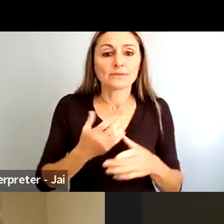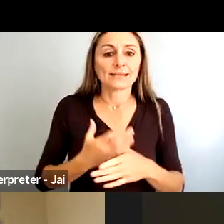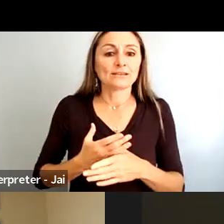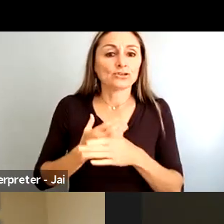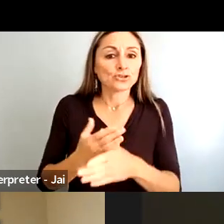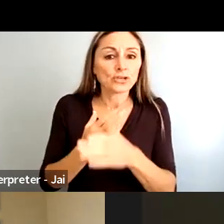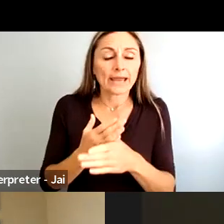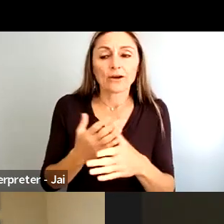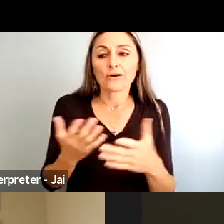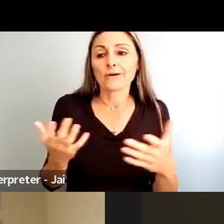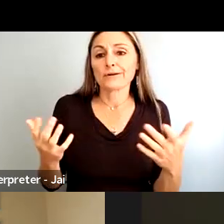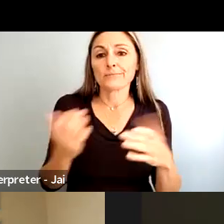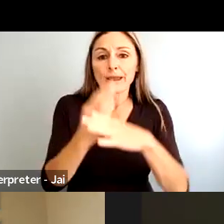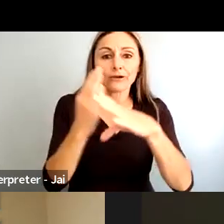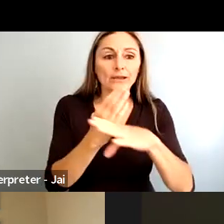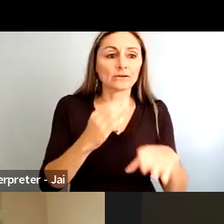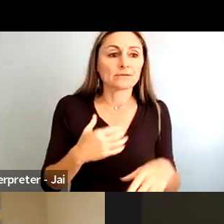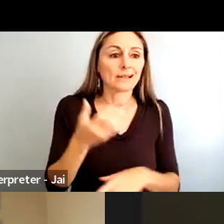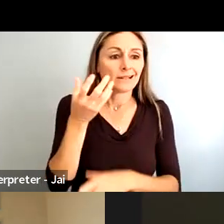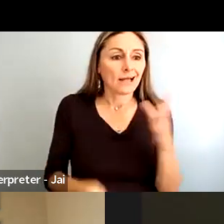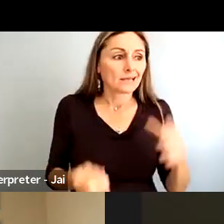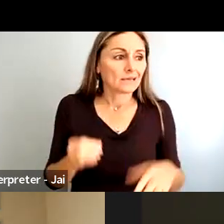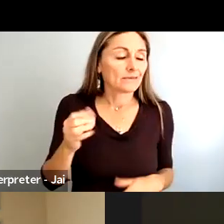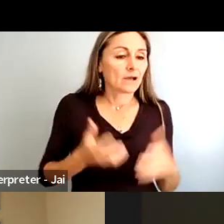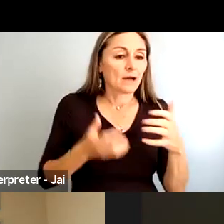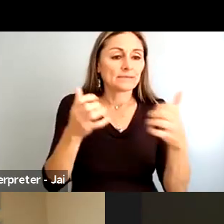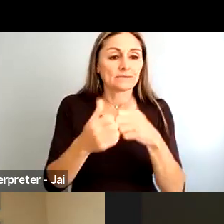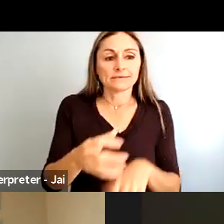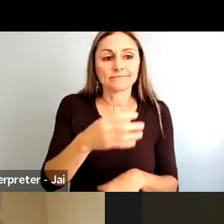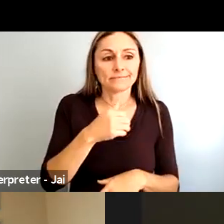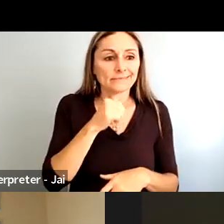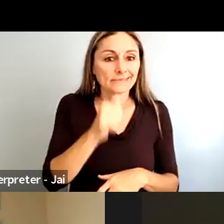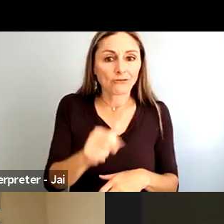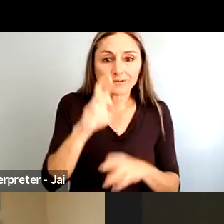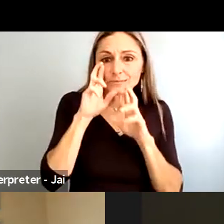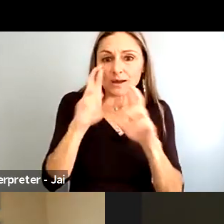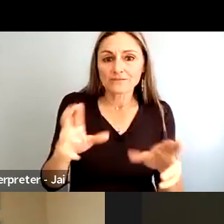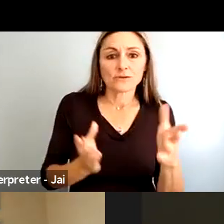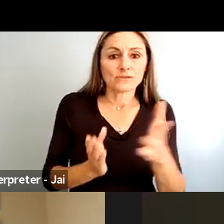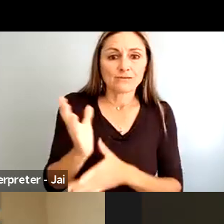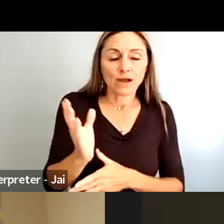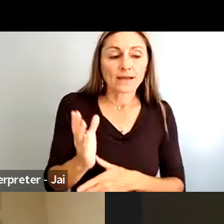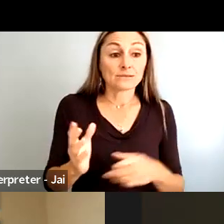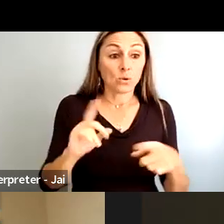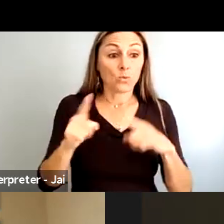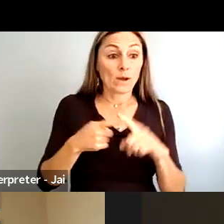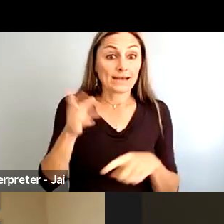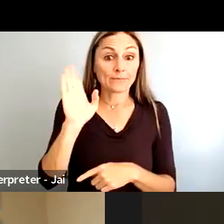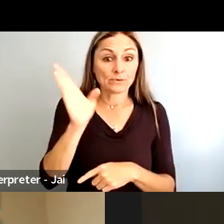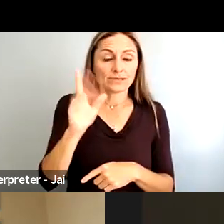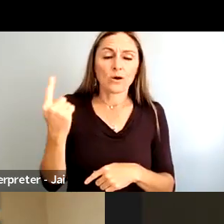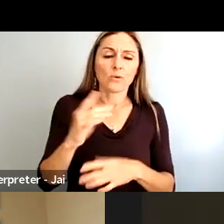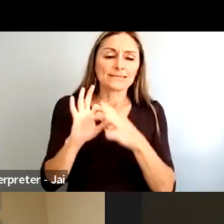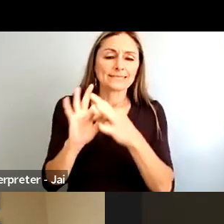society, lack of accommodations, disrespect of rights, and helping connect that. When I'm presenting, I always connect with